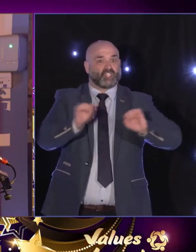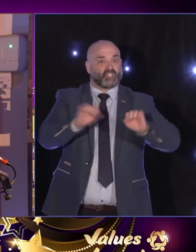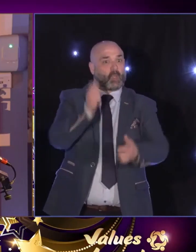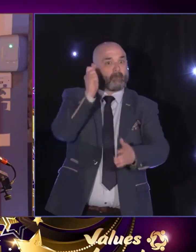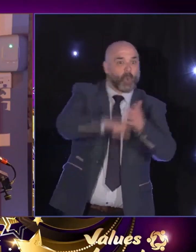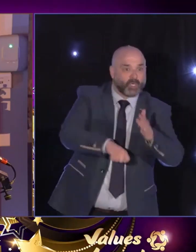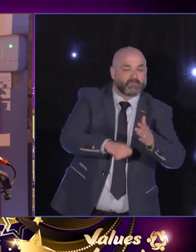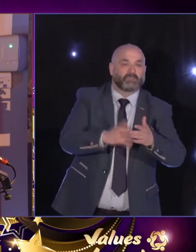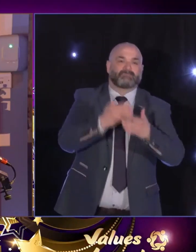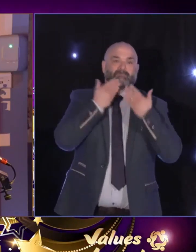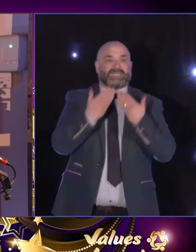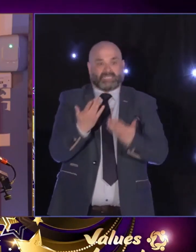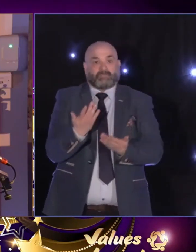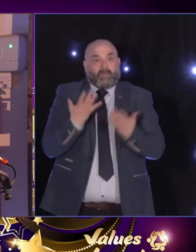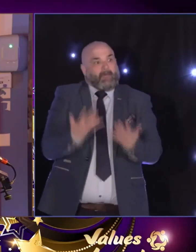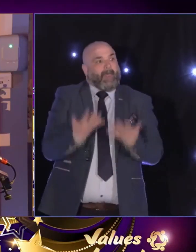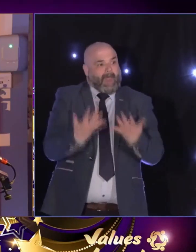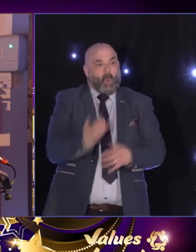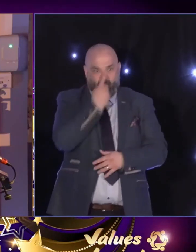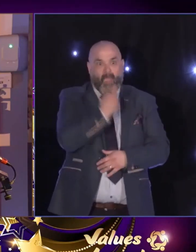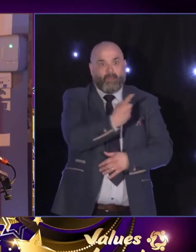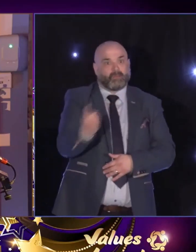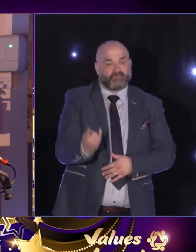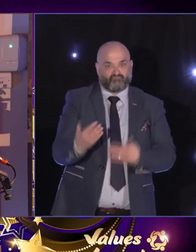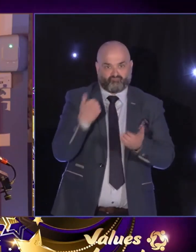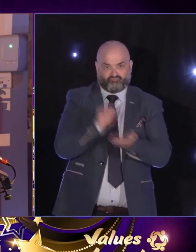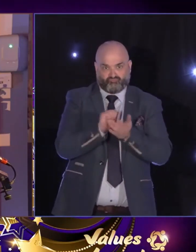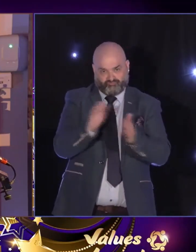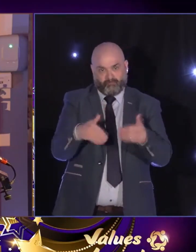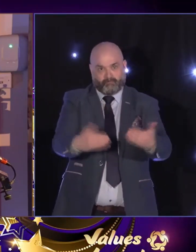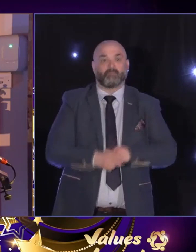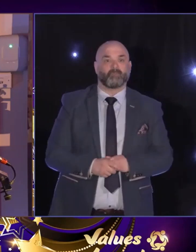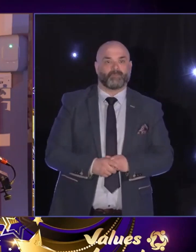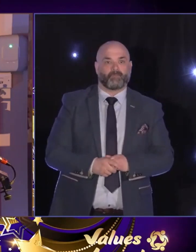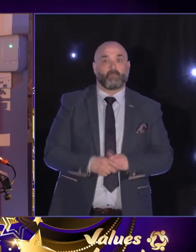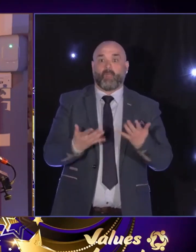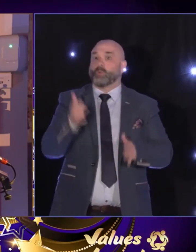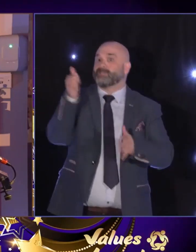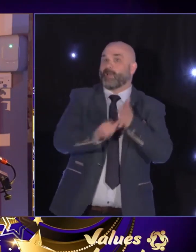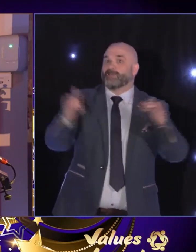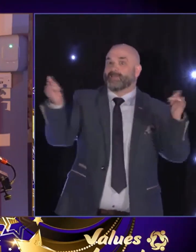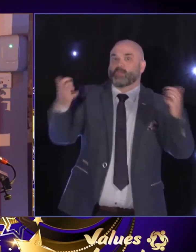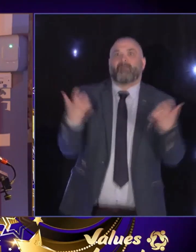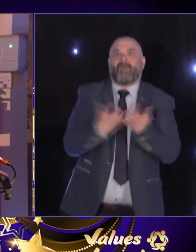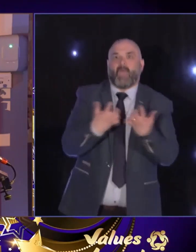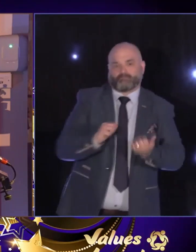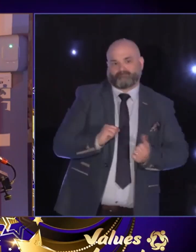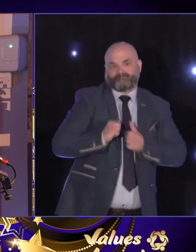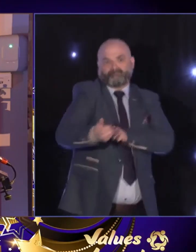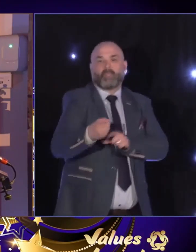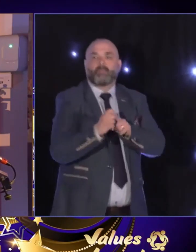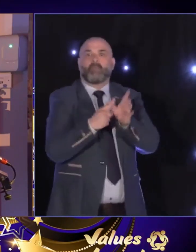raffle at the break around the awards. To start the celebrations, I'll now hand over to